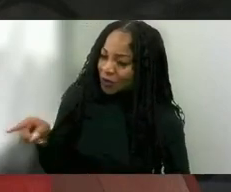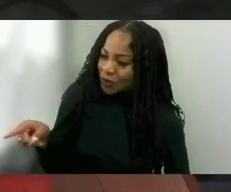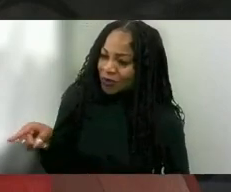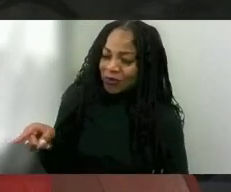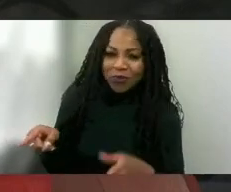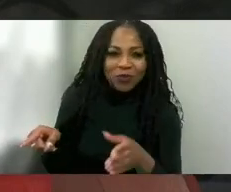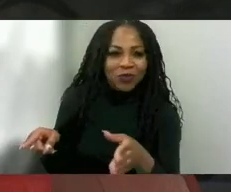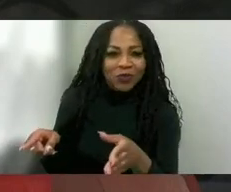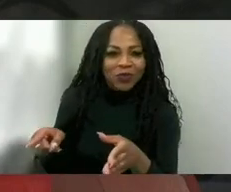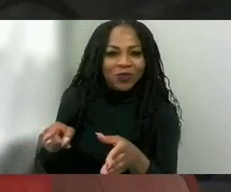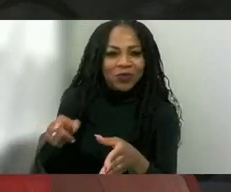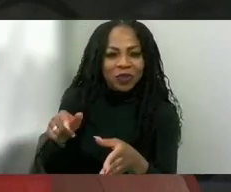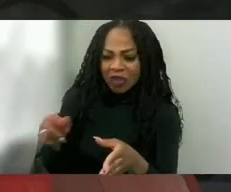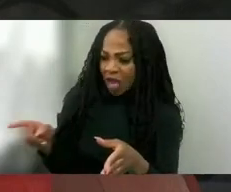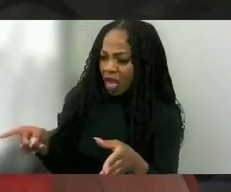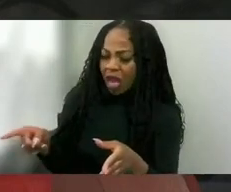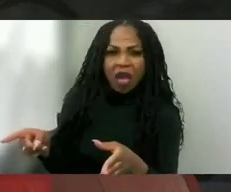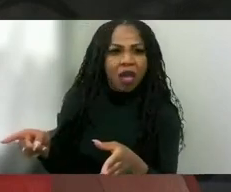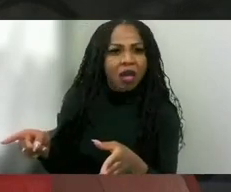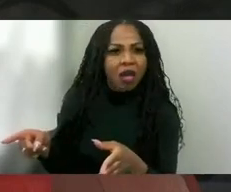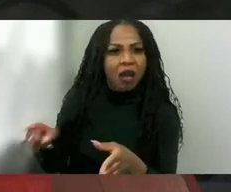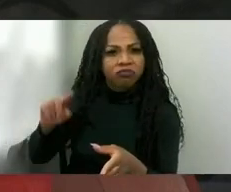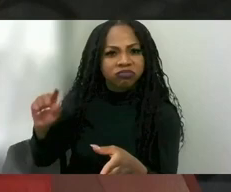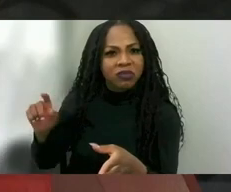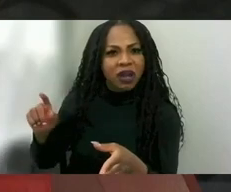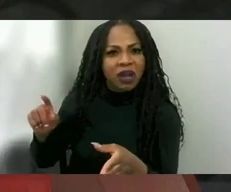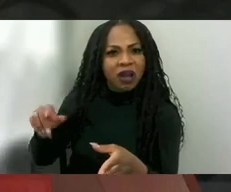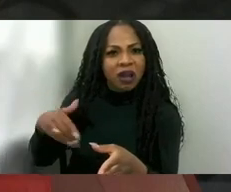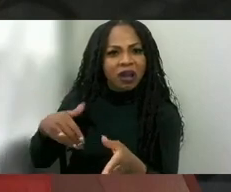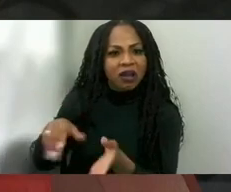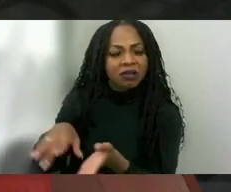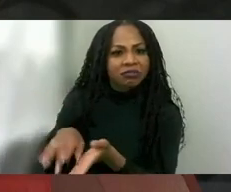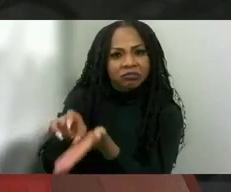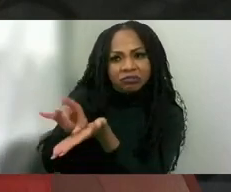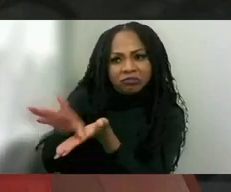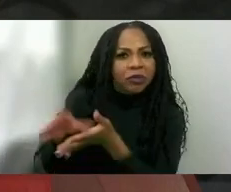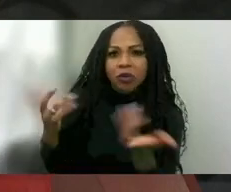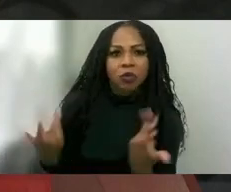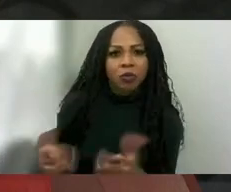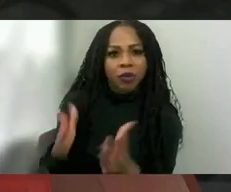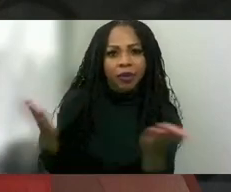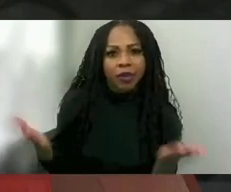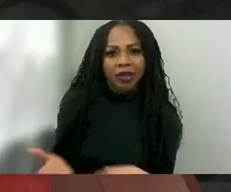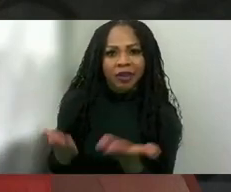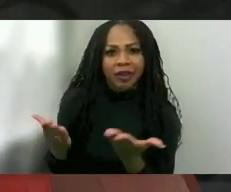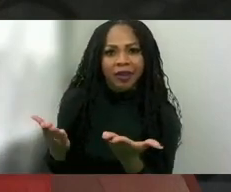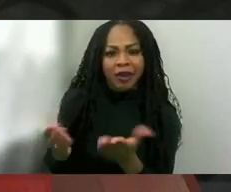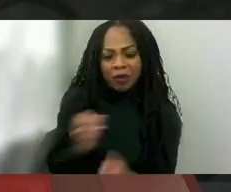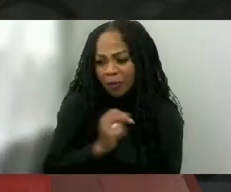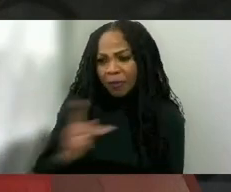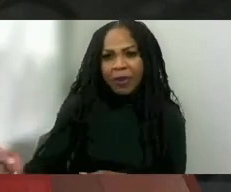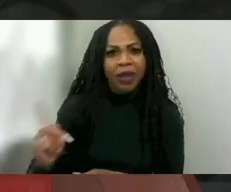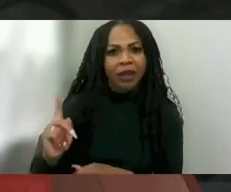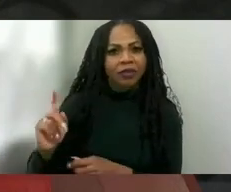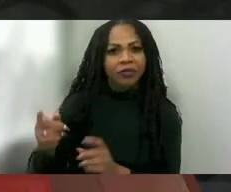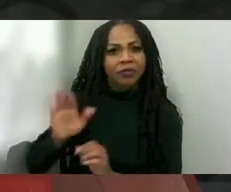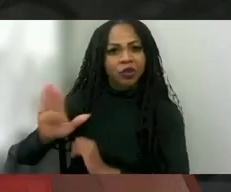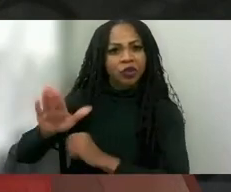savages, get out of my class. I don't want to see you here anymore. Go back where you came from."